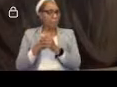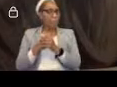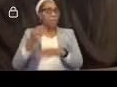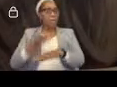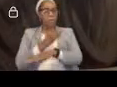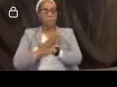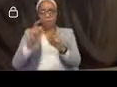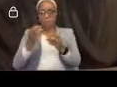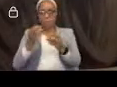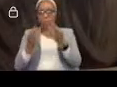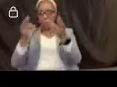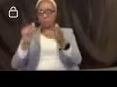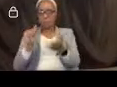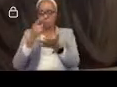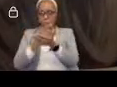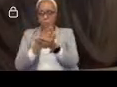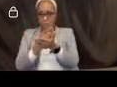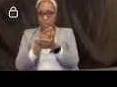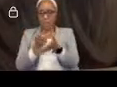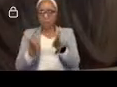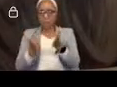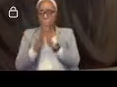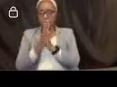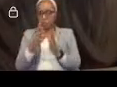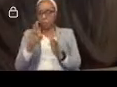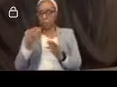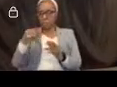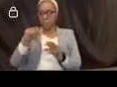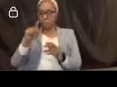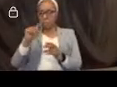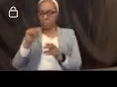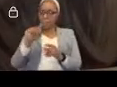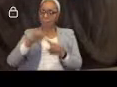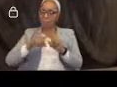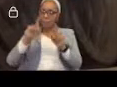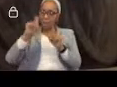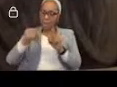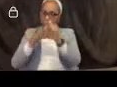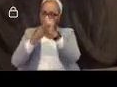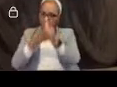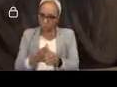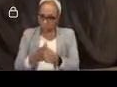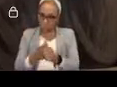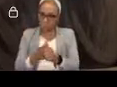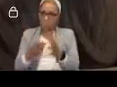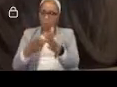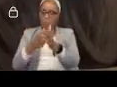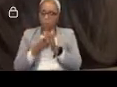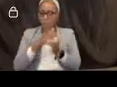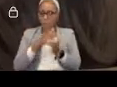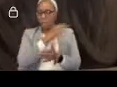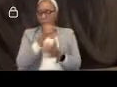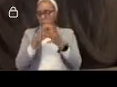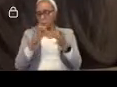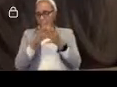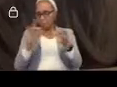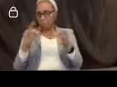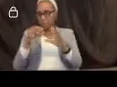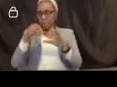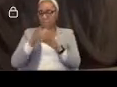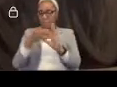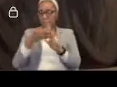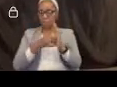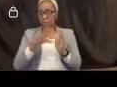Staff recommends approval of the requested replat, subject to compliance with the comments and conditions outlined in paragraph E and the